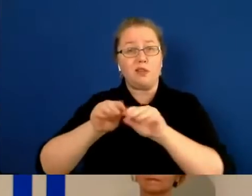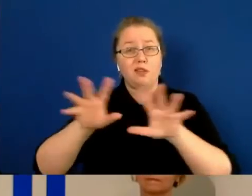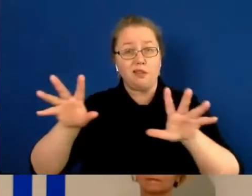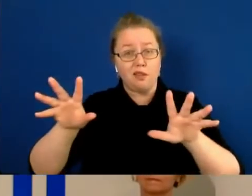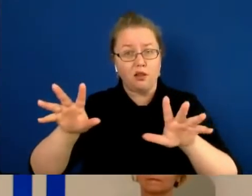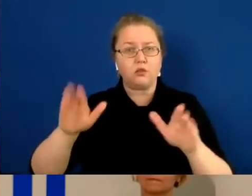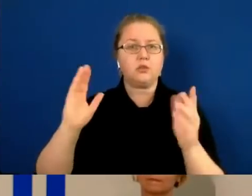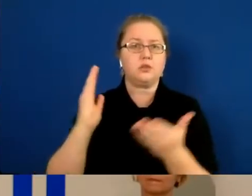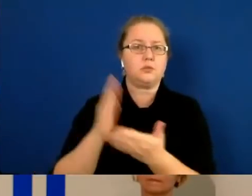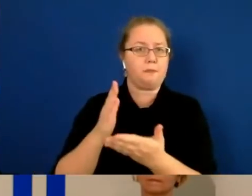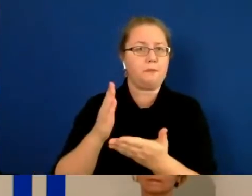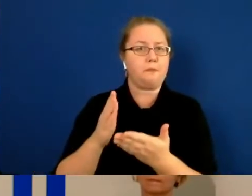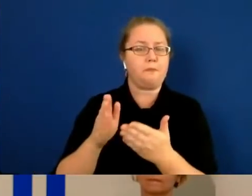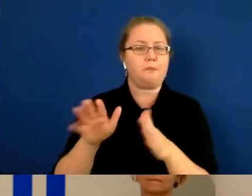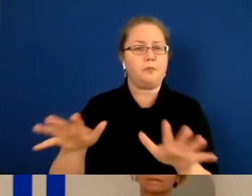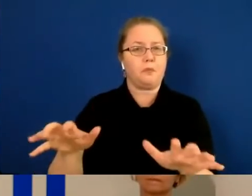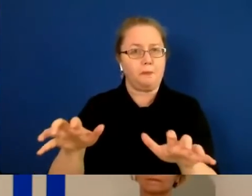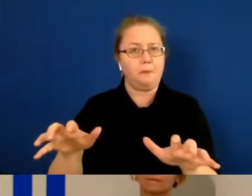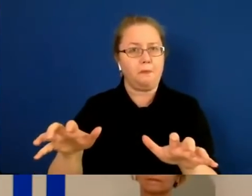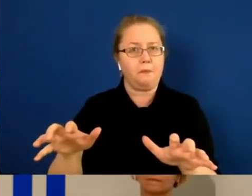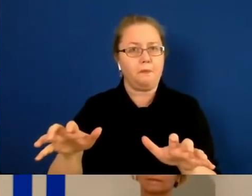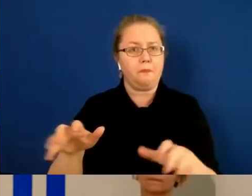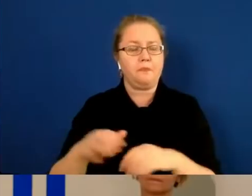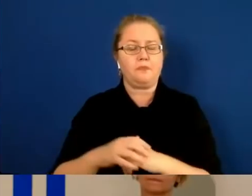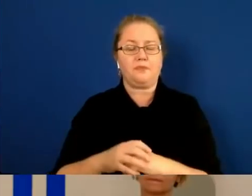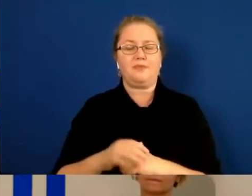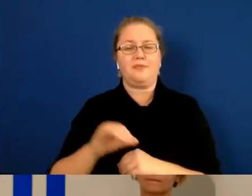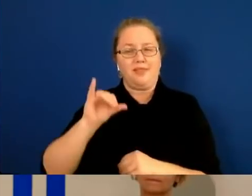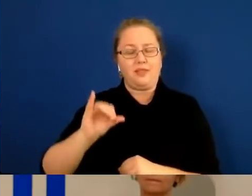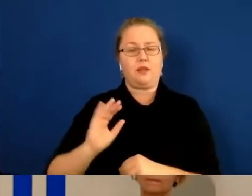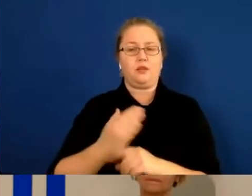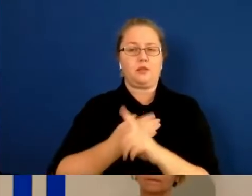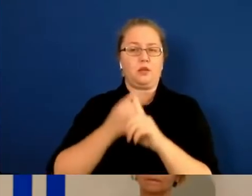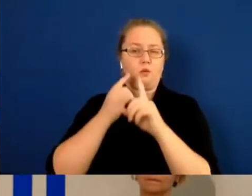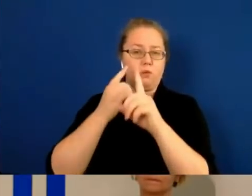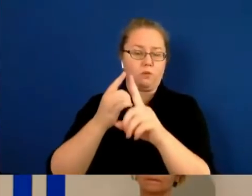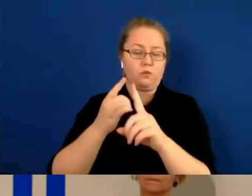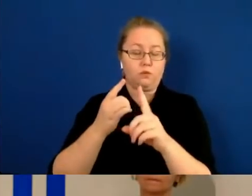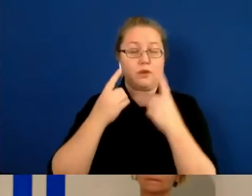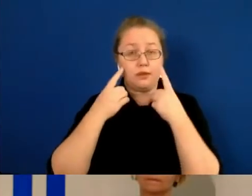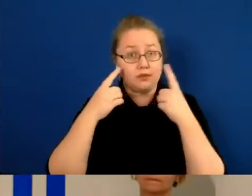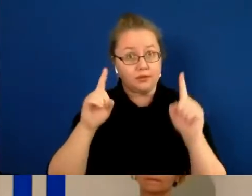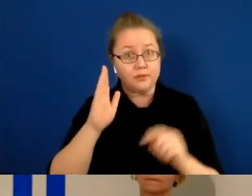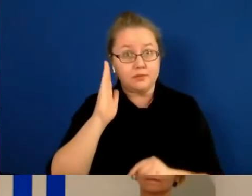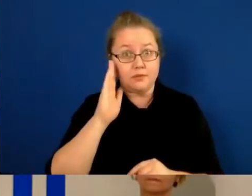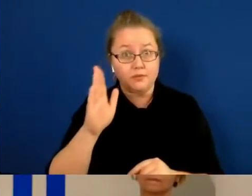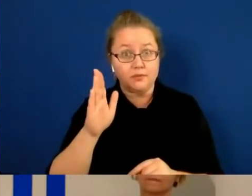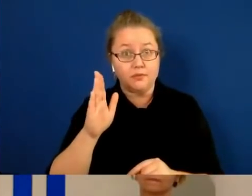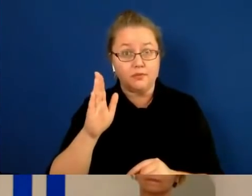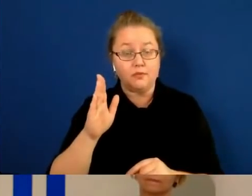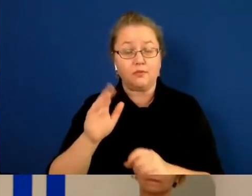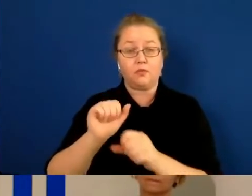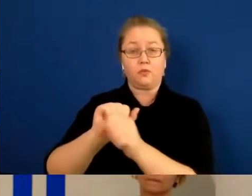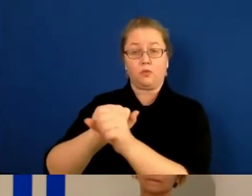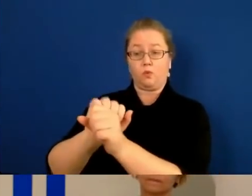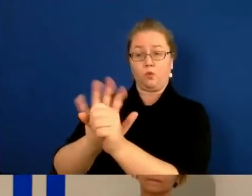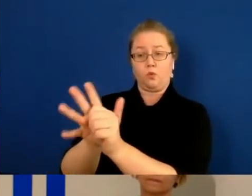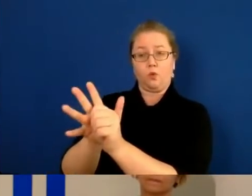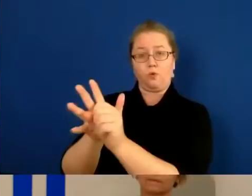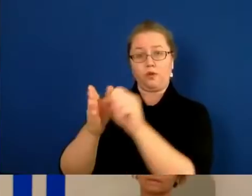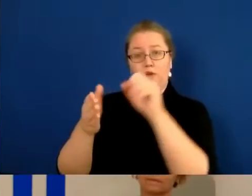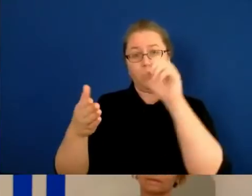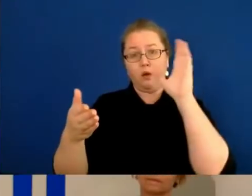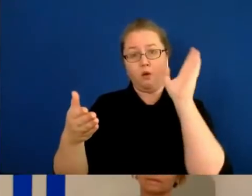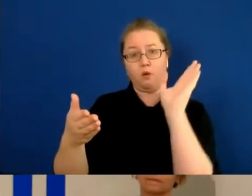And we have been doing that. That we would be prepared to change methodology, practice, approach, guidance, orders, and supports. And that we do this to keep